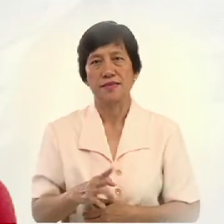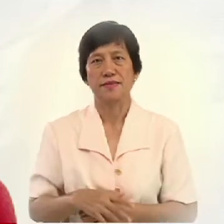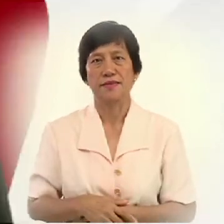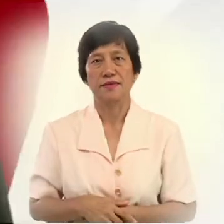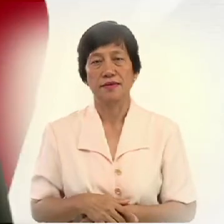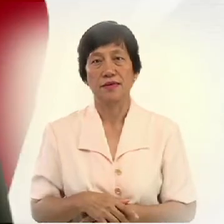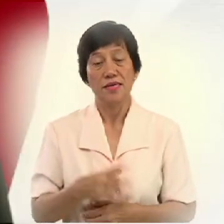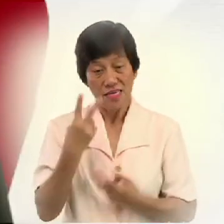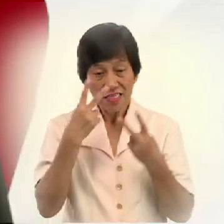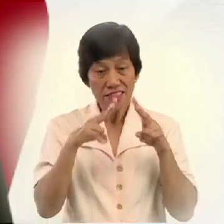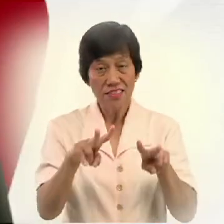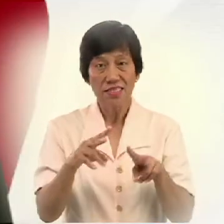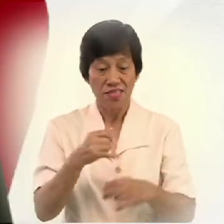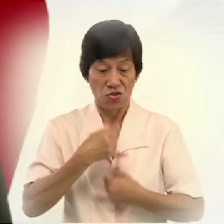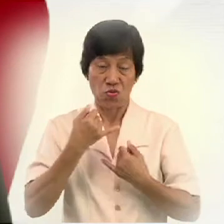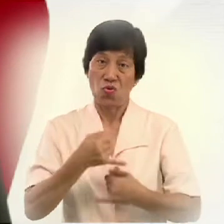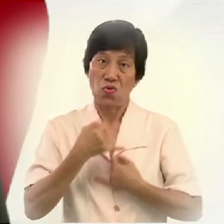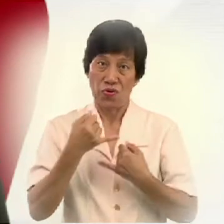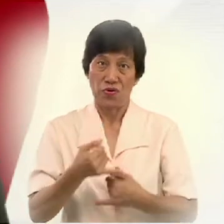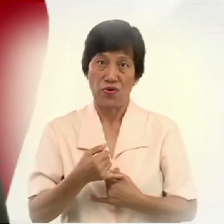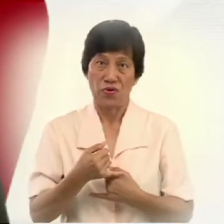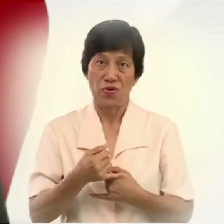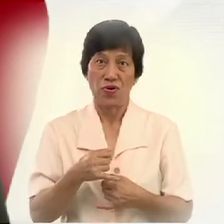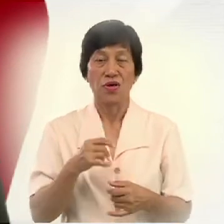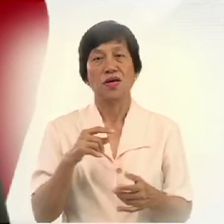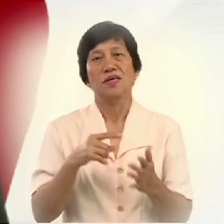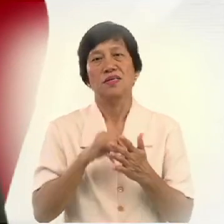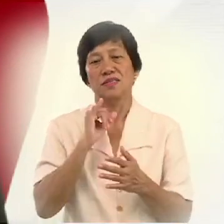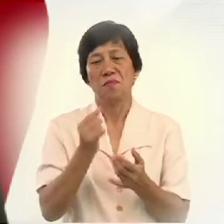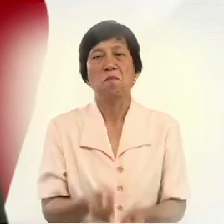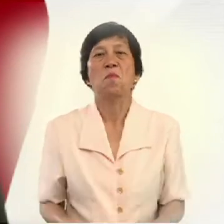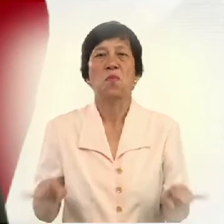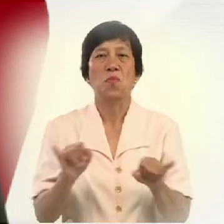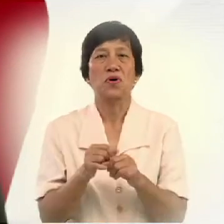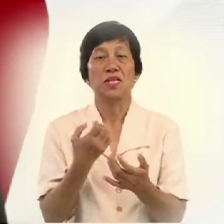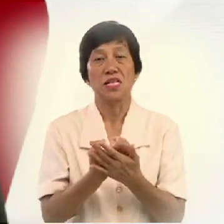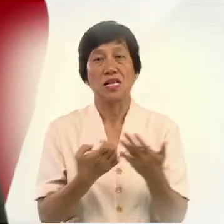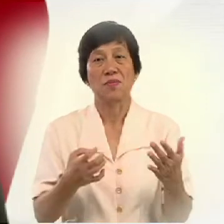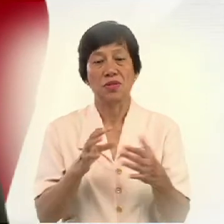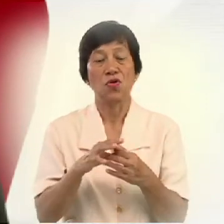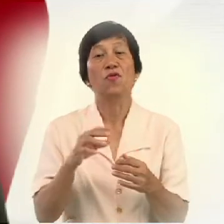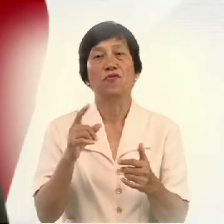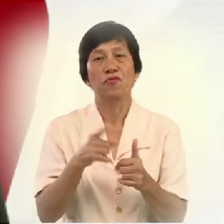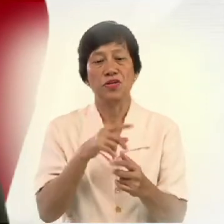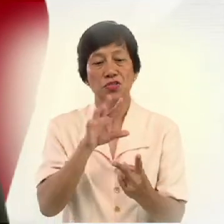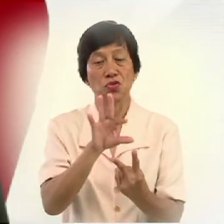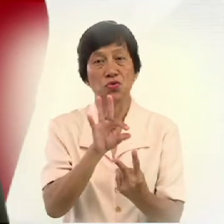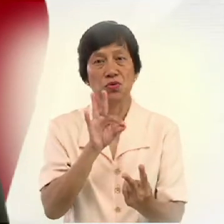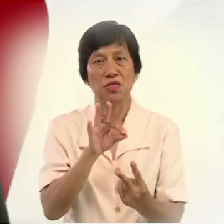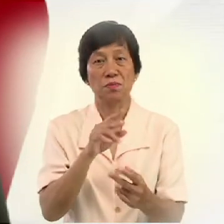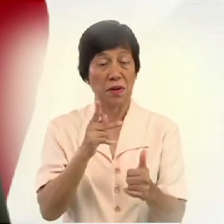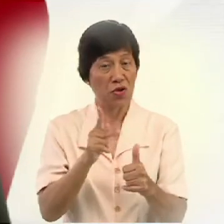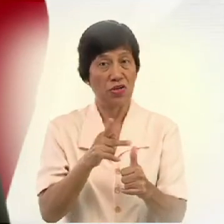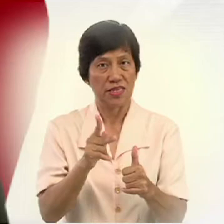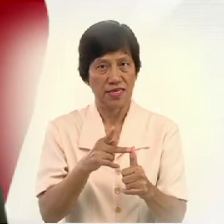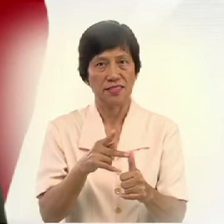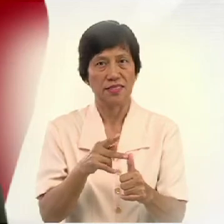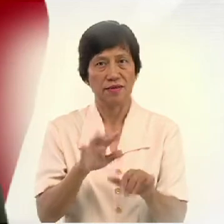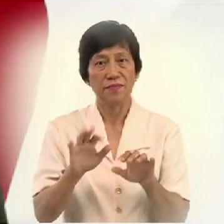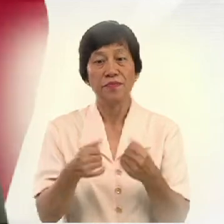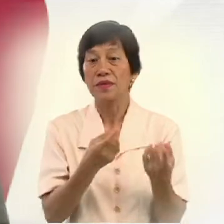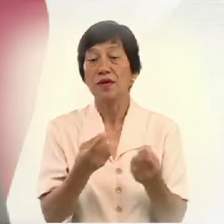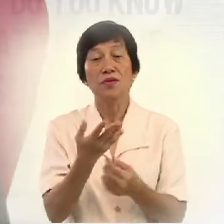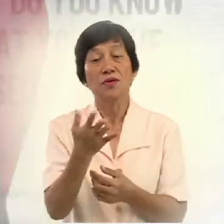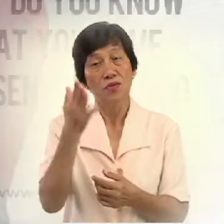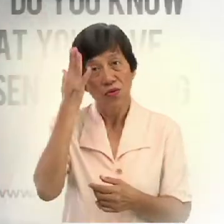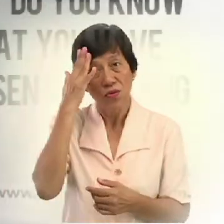God. And look at the joy. The joy. This is an important element of